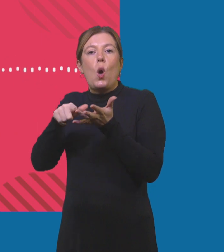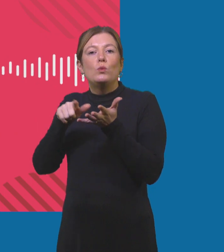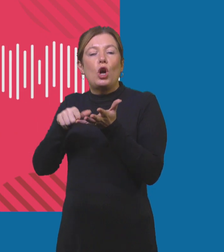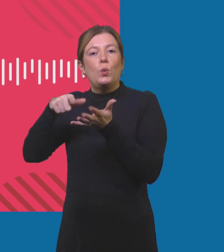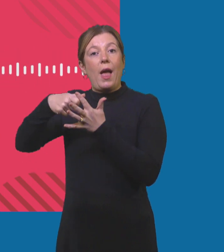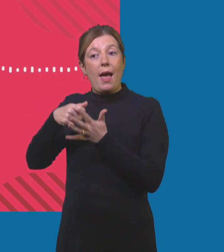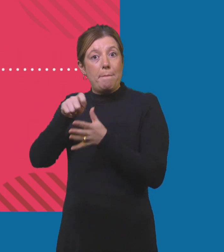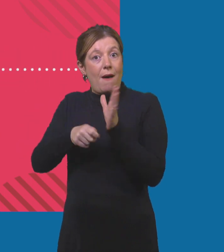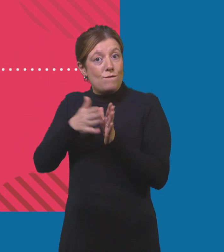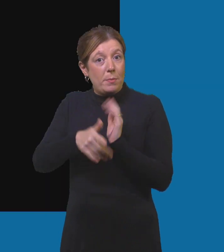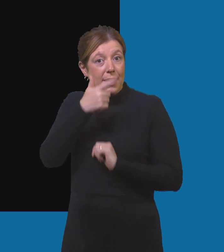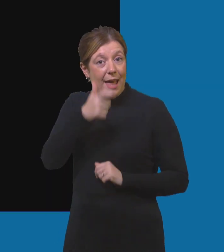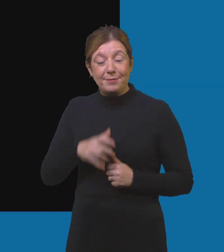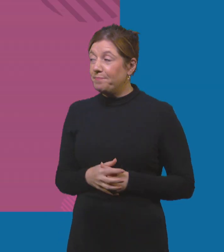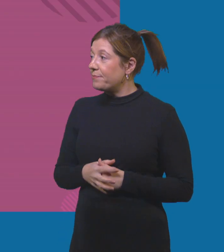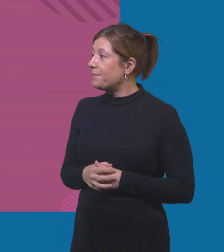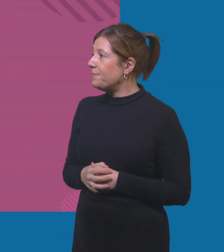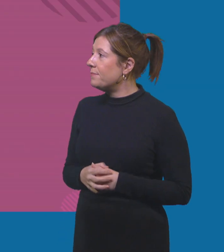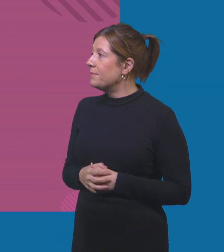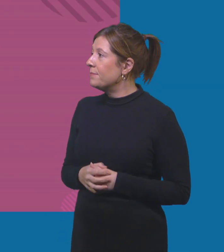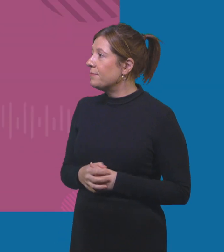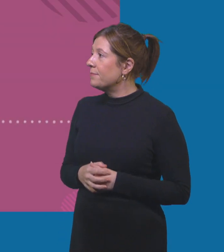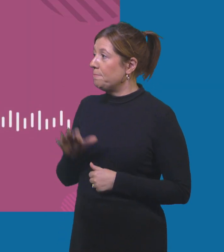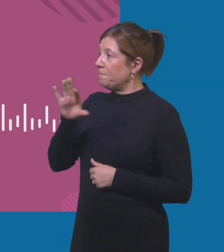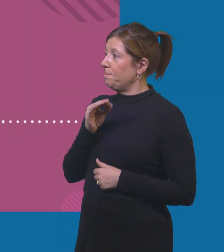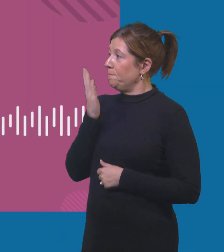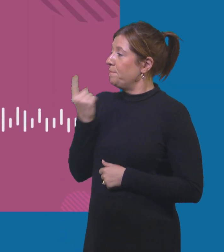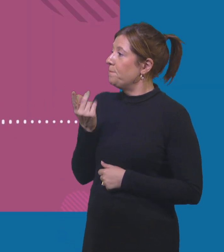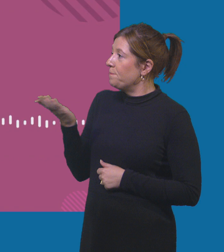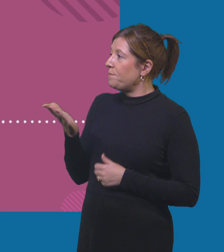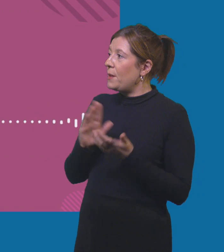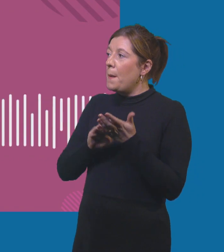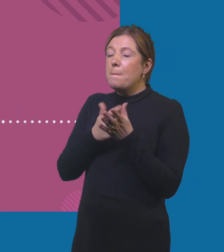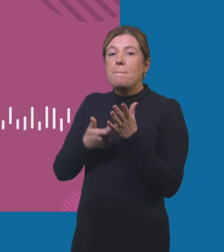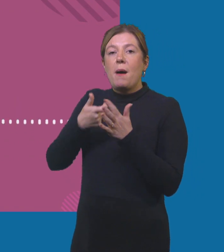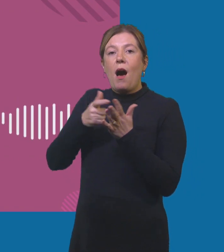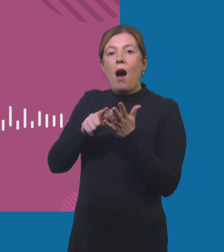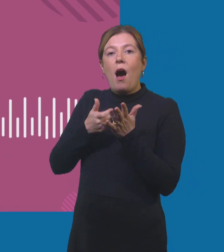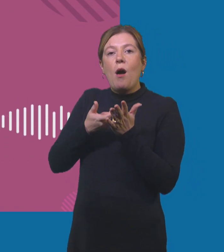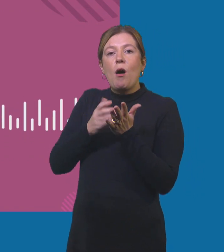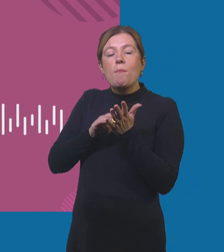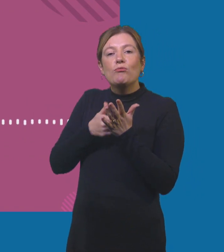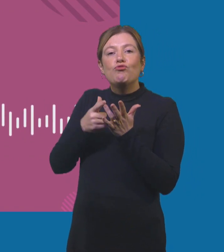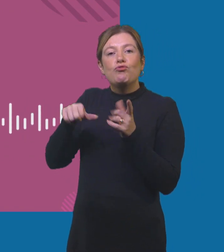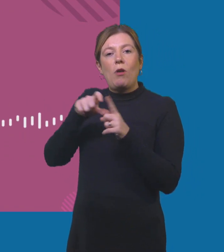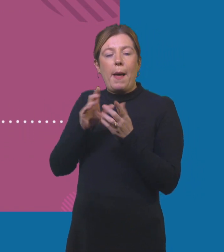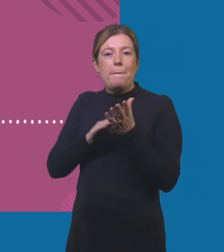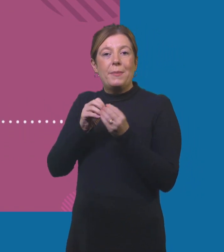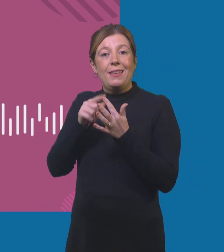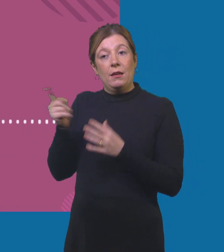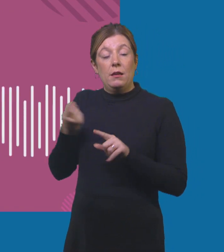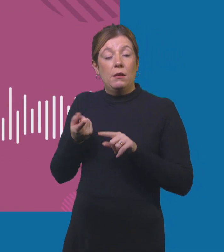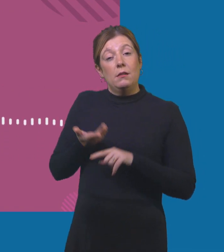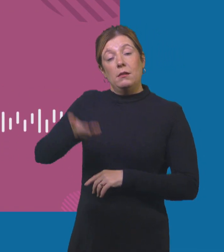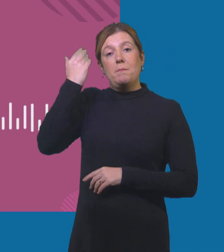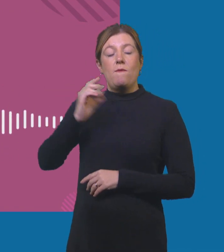shop.ordnancesurvey.co.uk. Raw. Our guest today is Mark Ormrod MBE. Mark is a former Royal Marines commando.